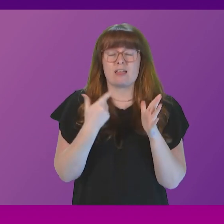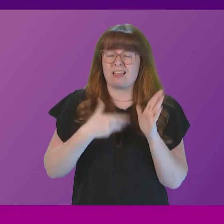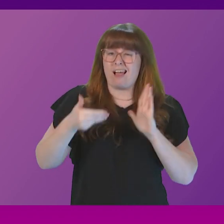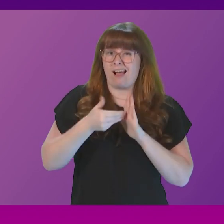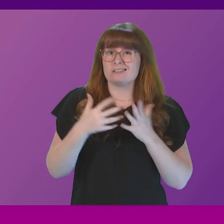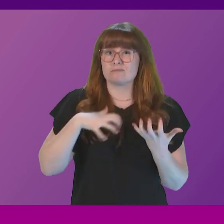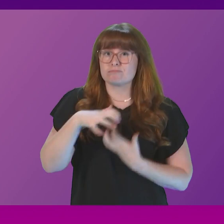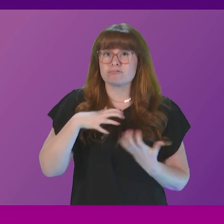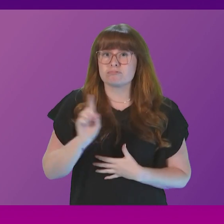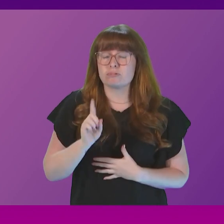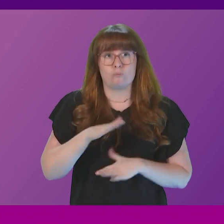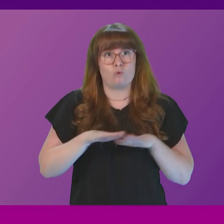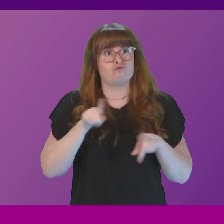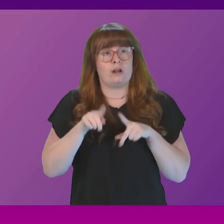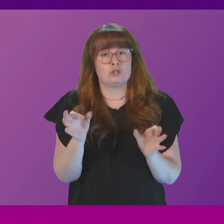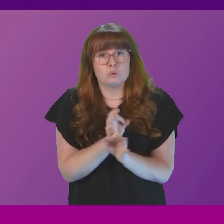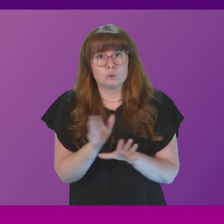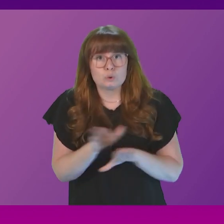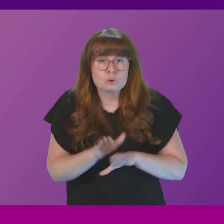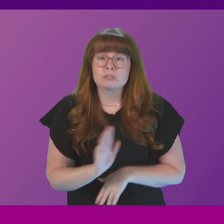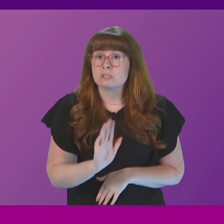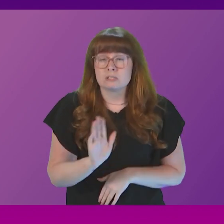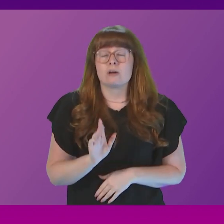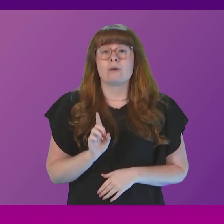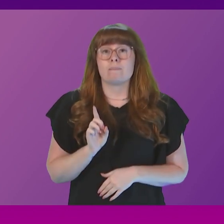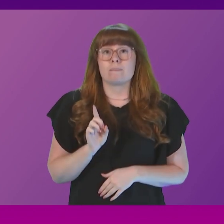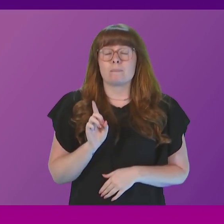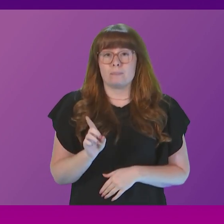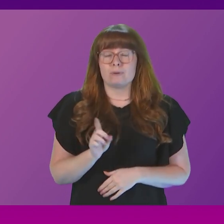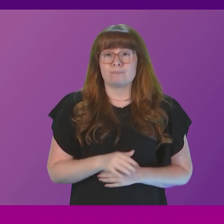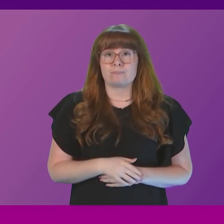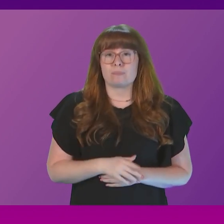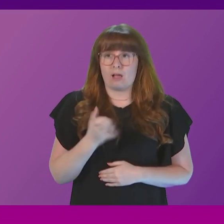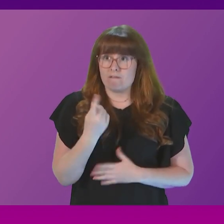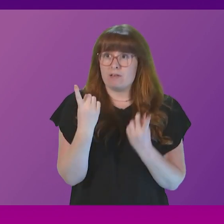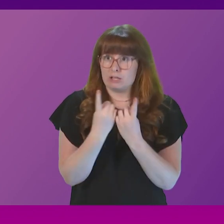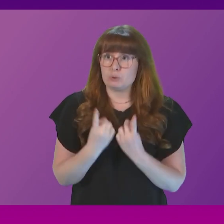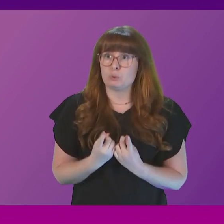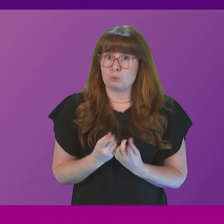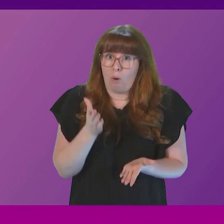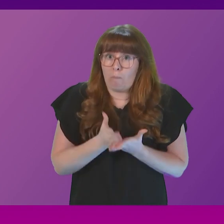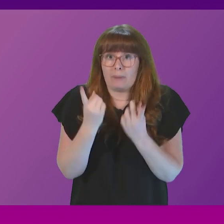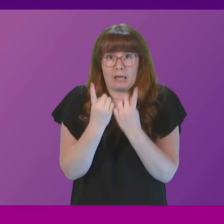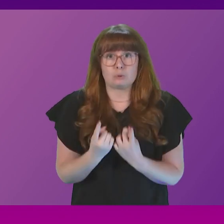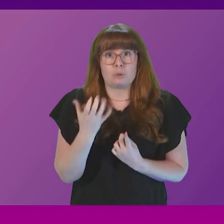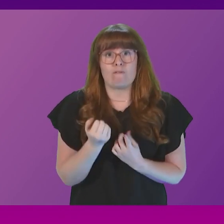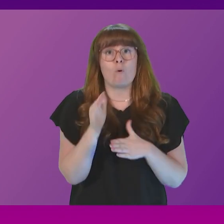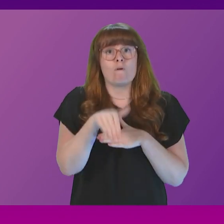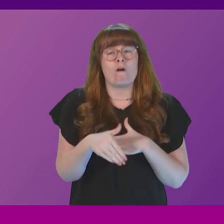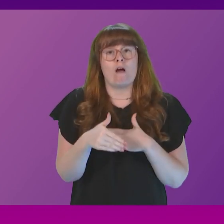not some sort of excuse that I'm trying to leverage here, but there are issues, genuine issues around